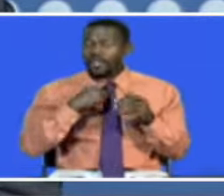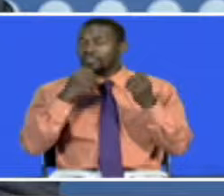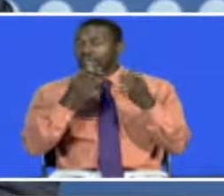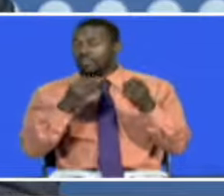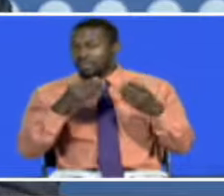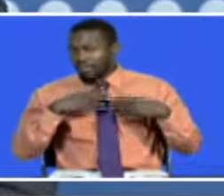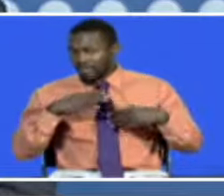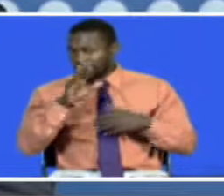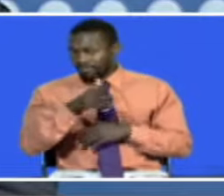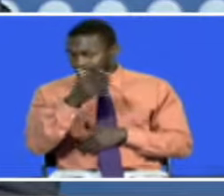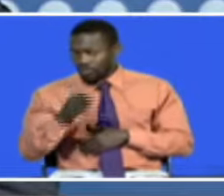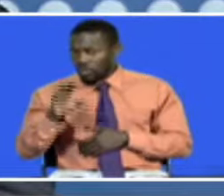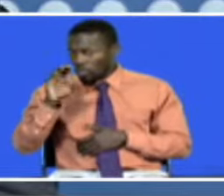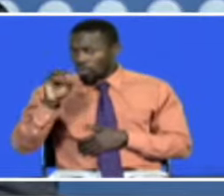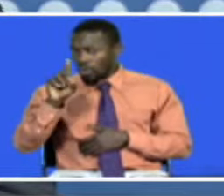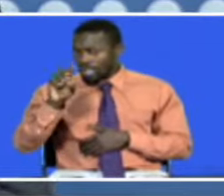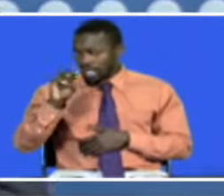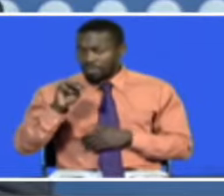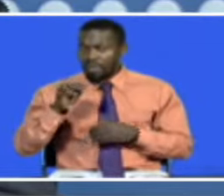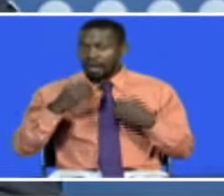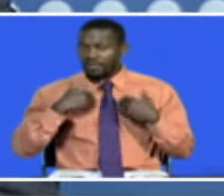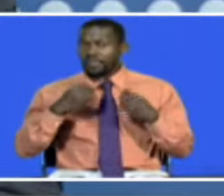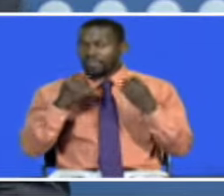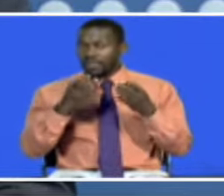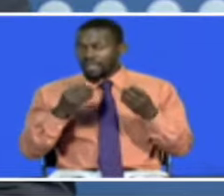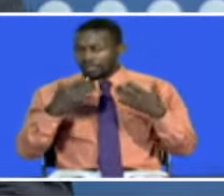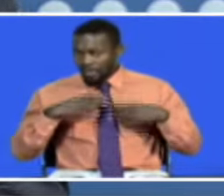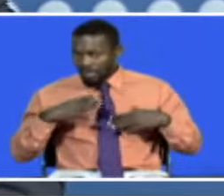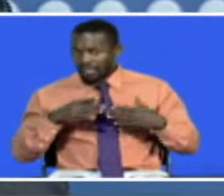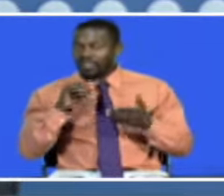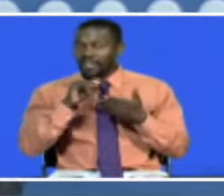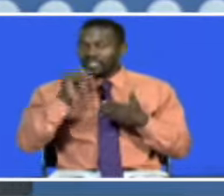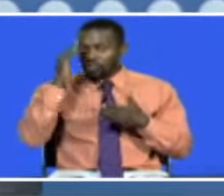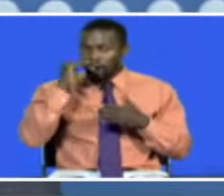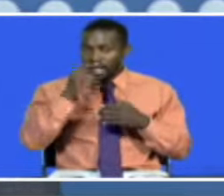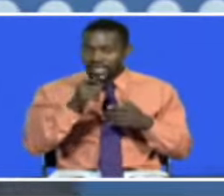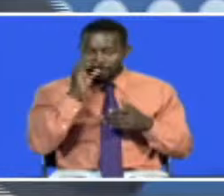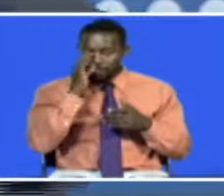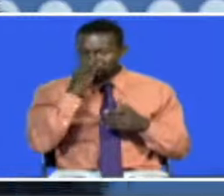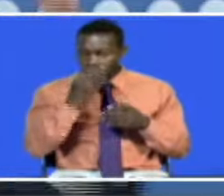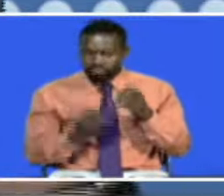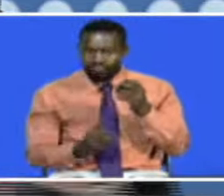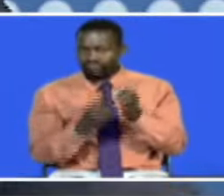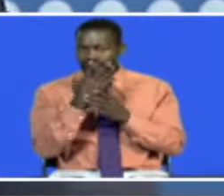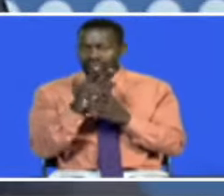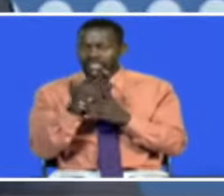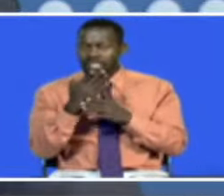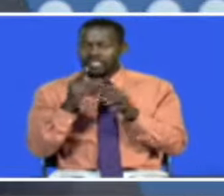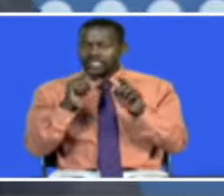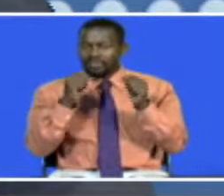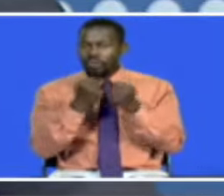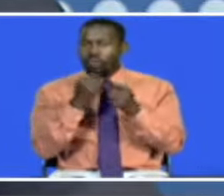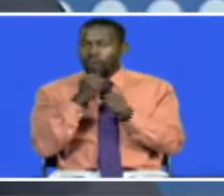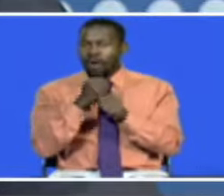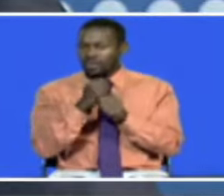ODM had a majority exactly. in parliament then. That is why that coalition had to be made, even if Kibaki wanted to do whatever.